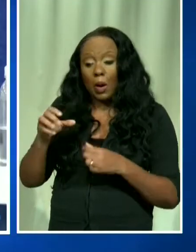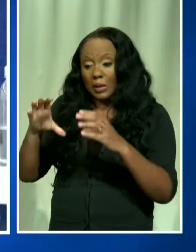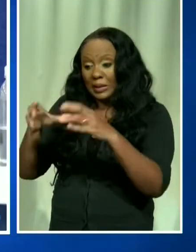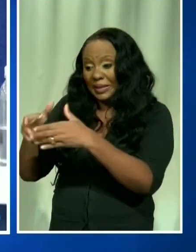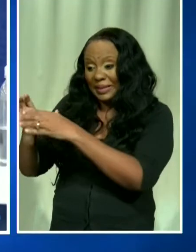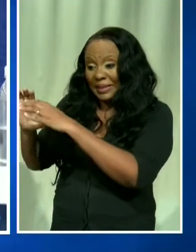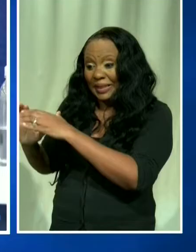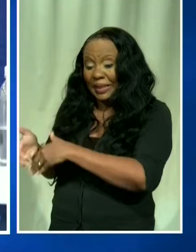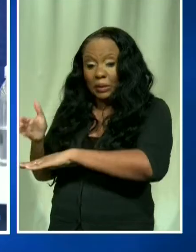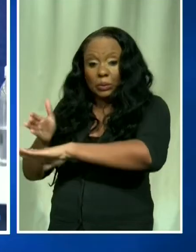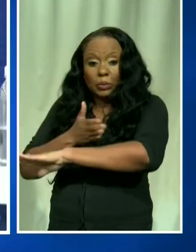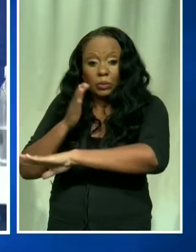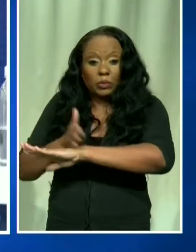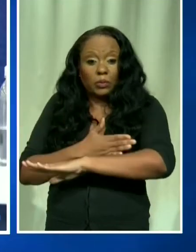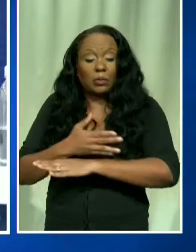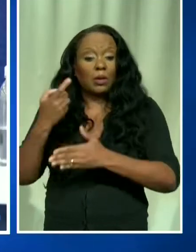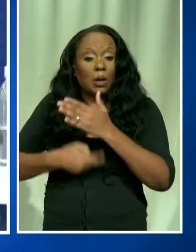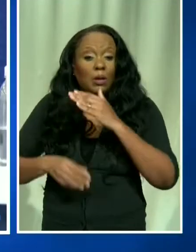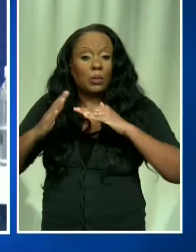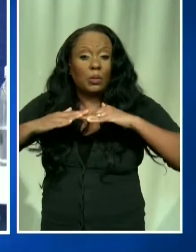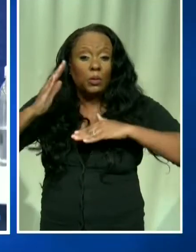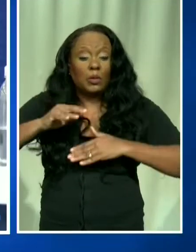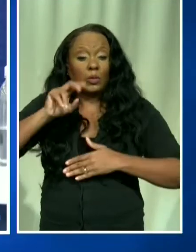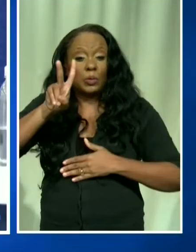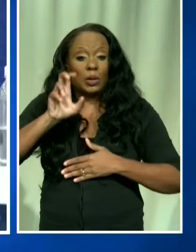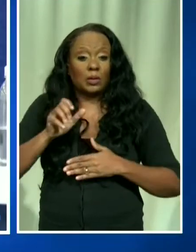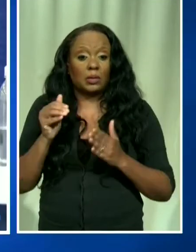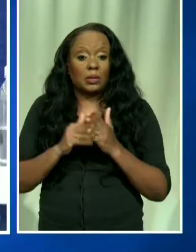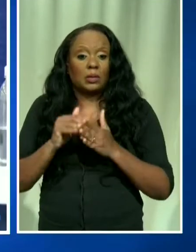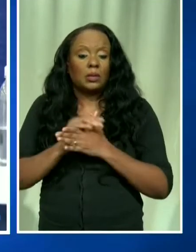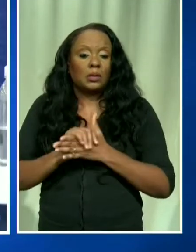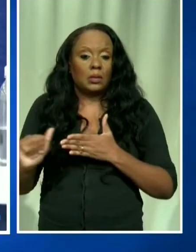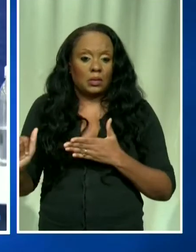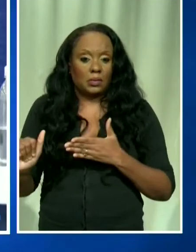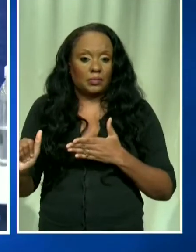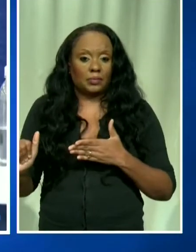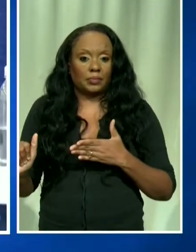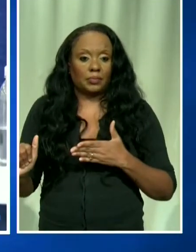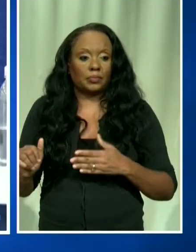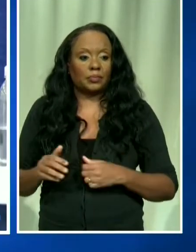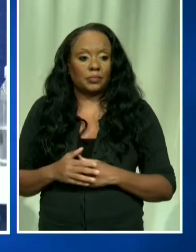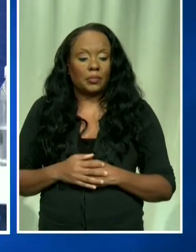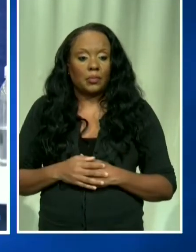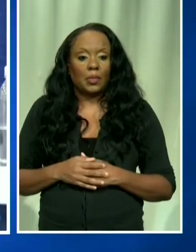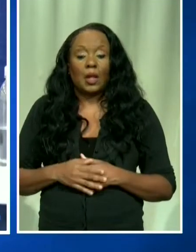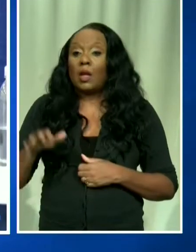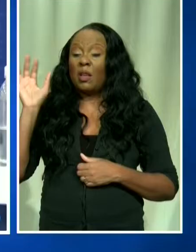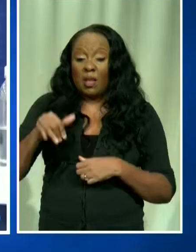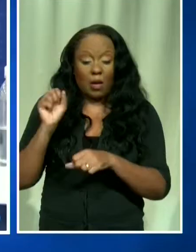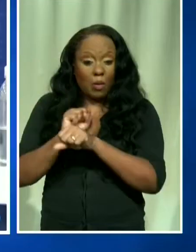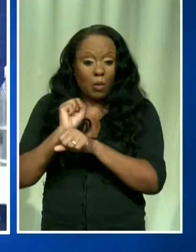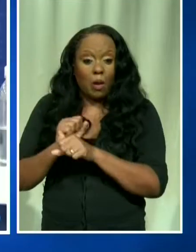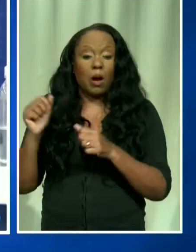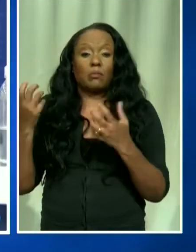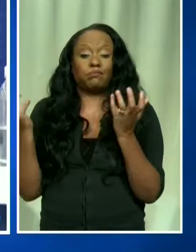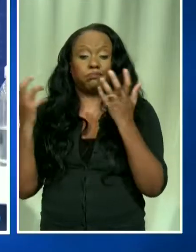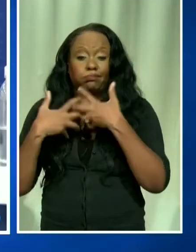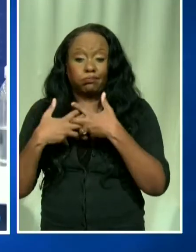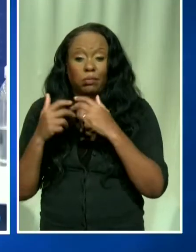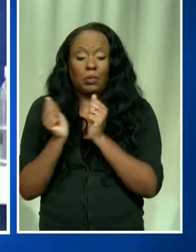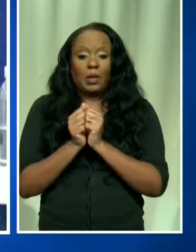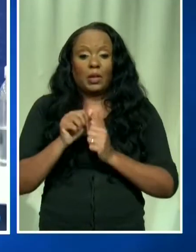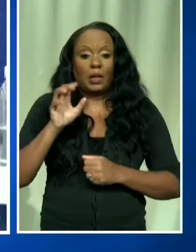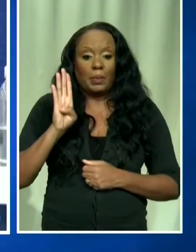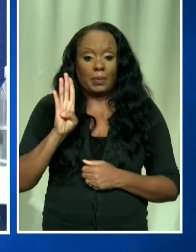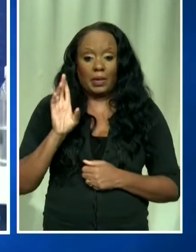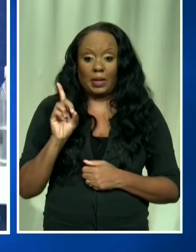just over $200,000. This work was done in partnership with the Barbados Defence Force, and